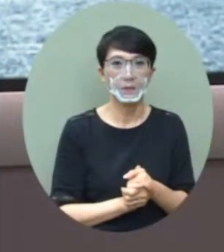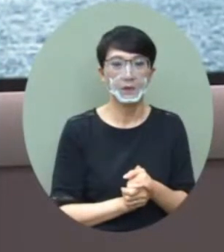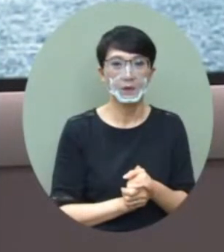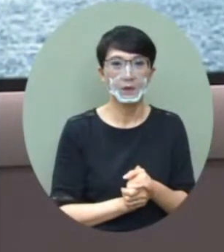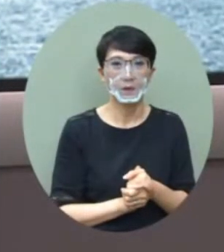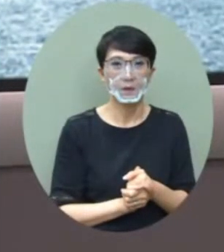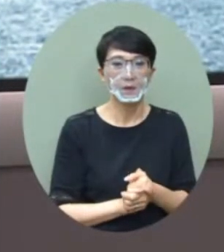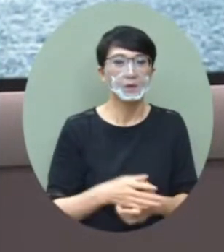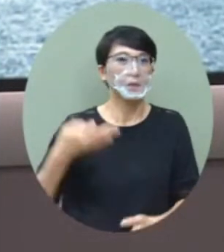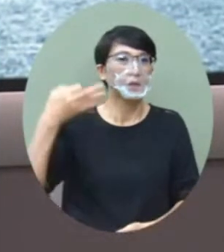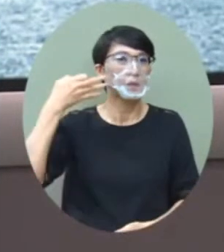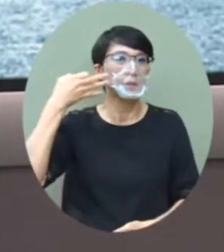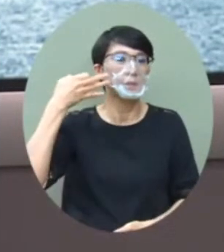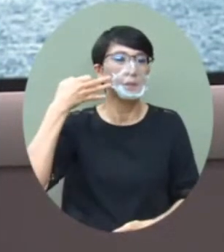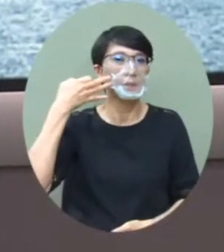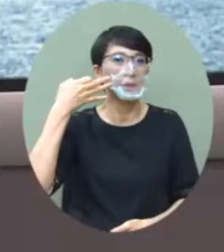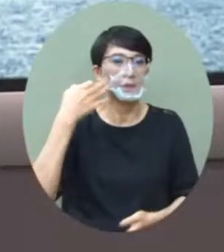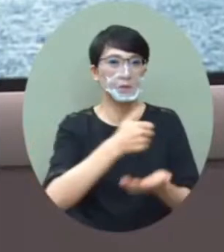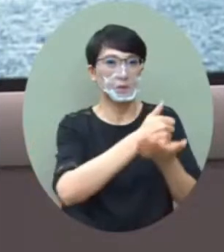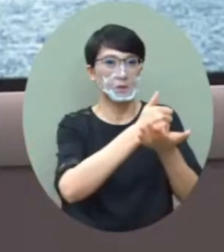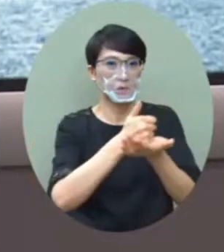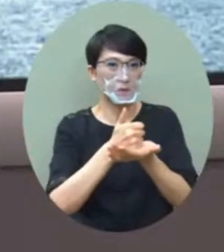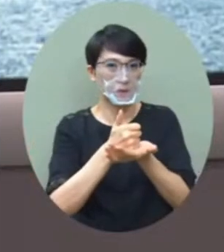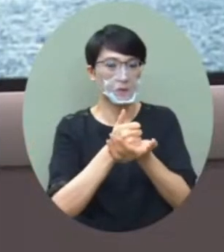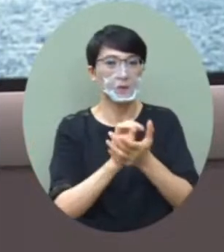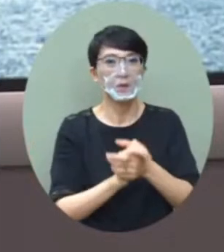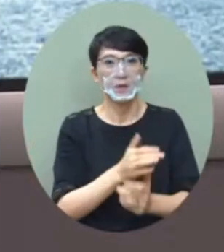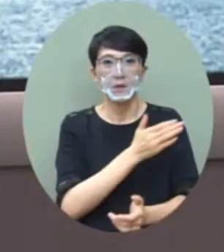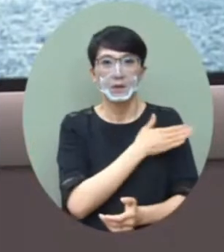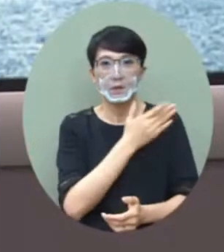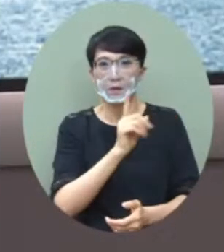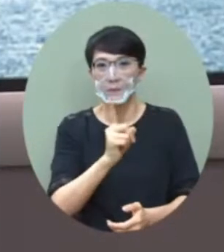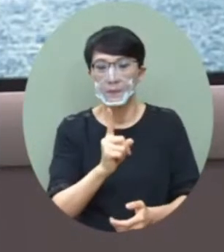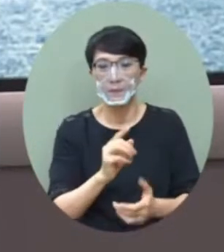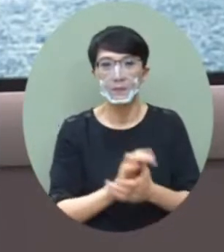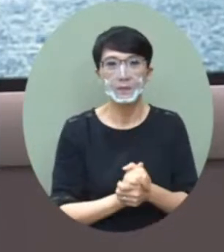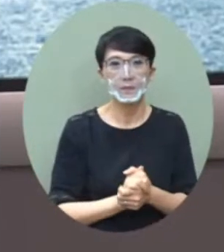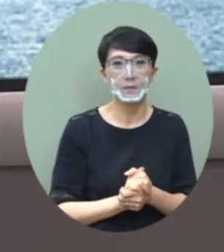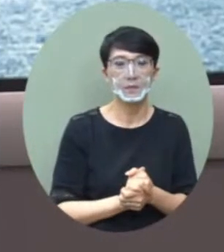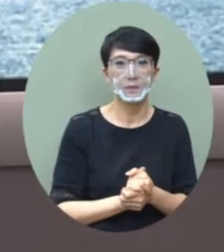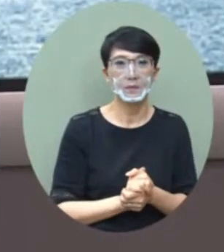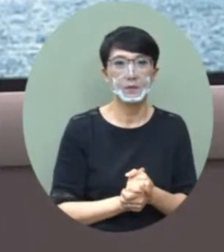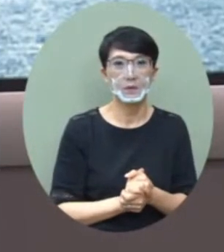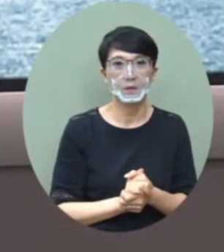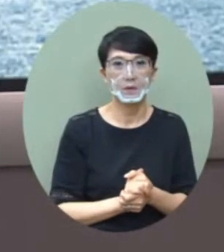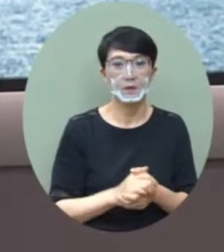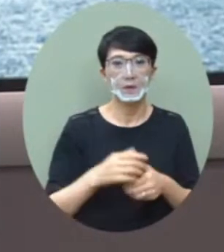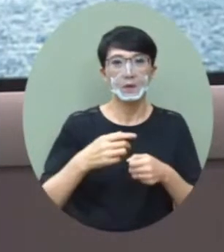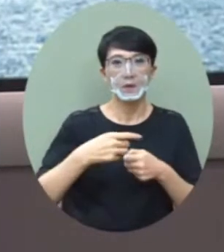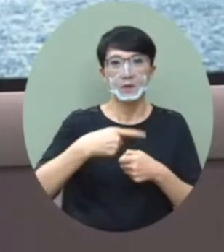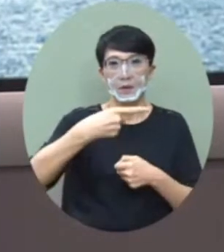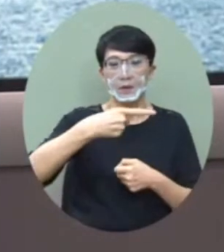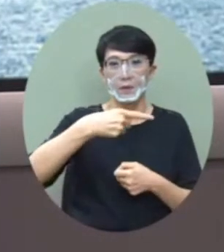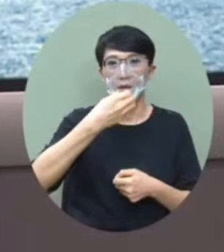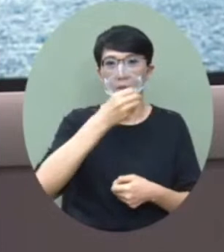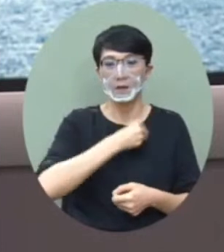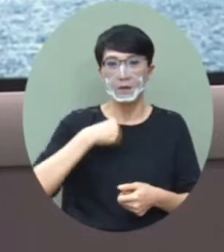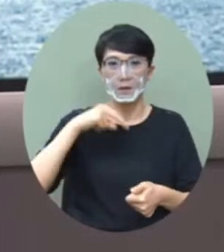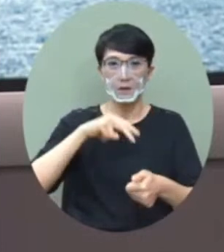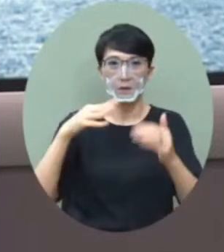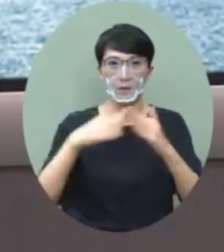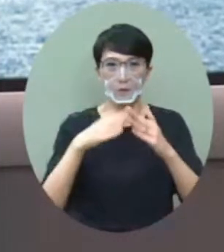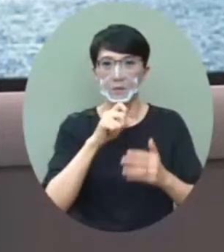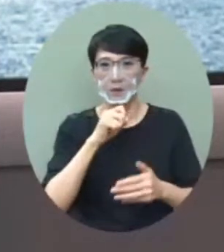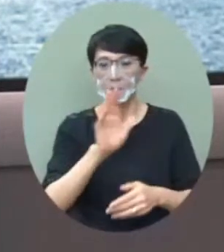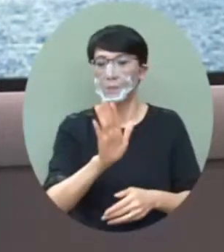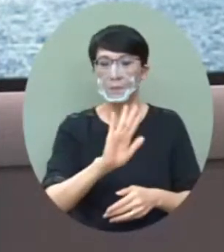who lodge complaints. The mainland medical support team members are honorary employees, and this is